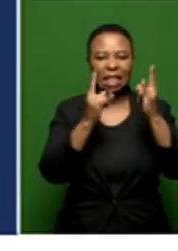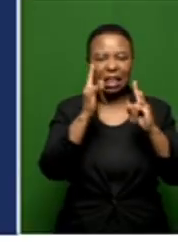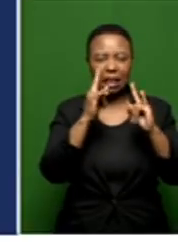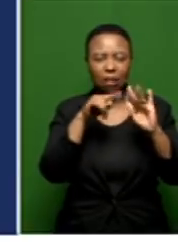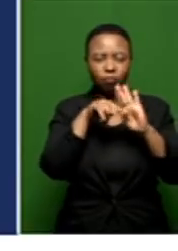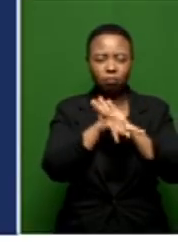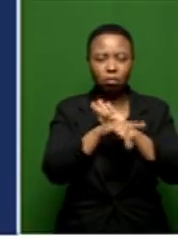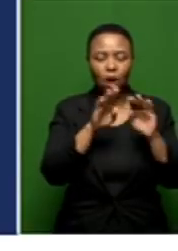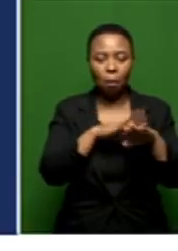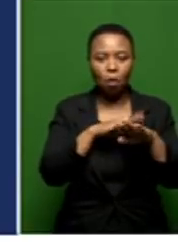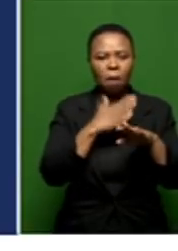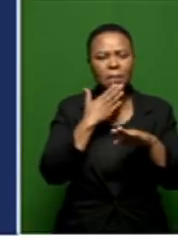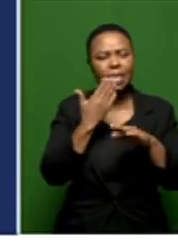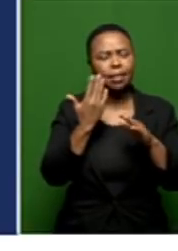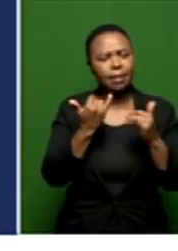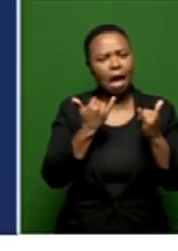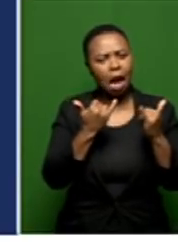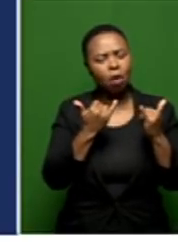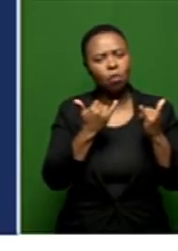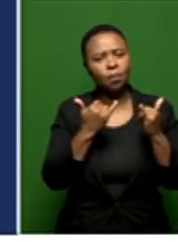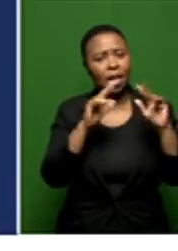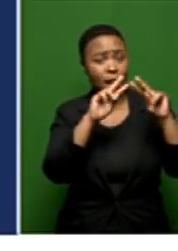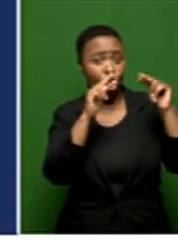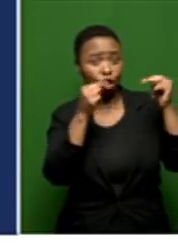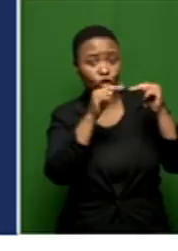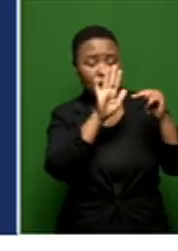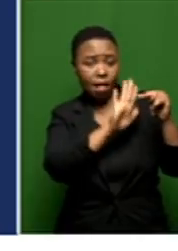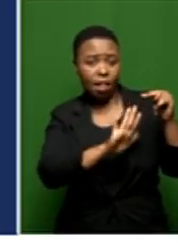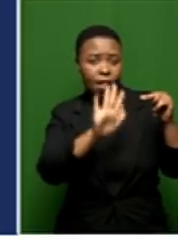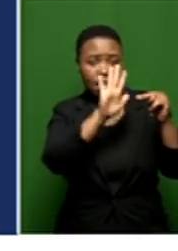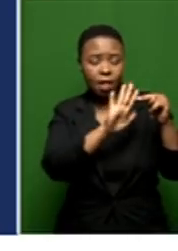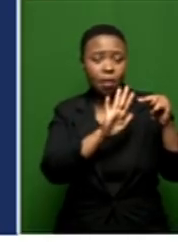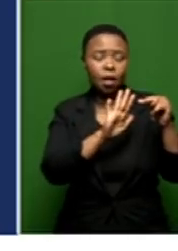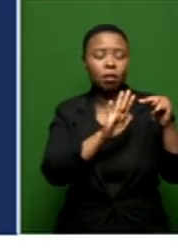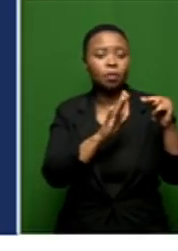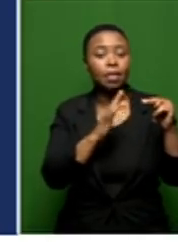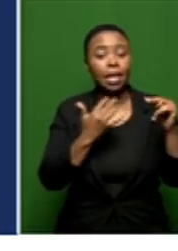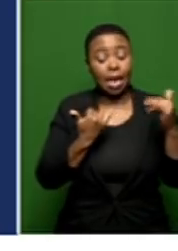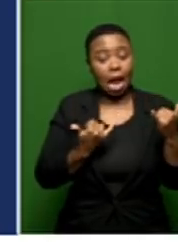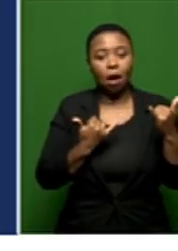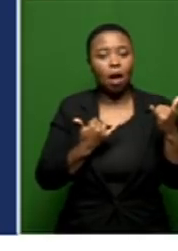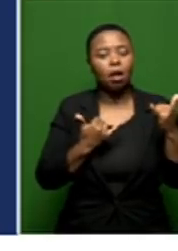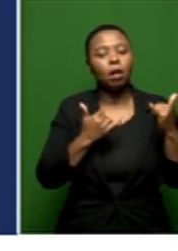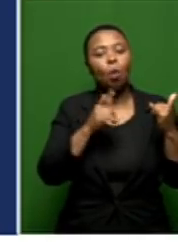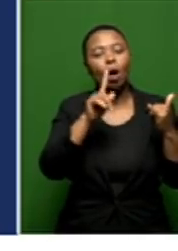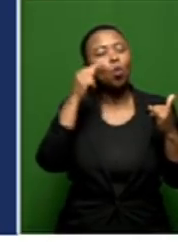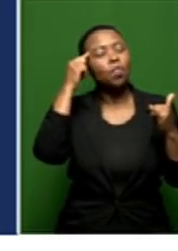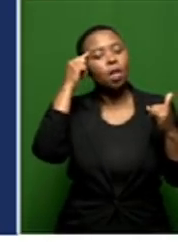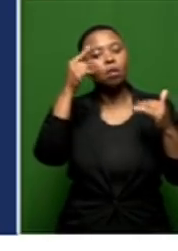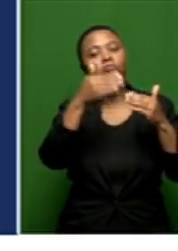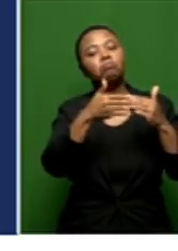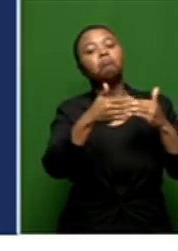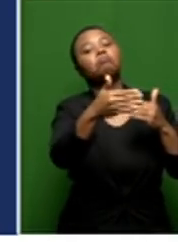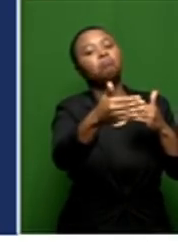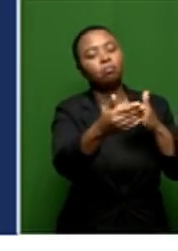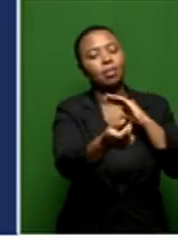an idea of what we're looking at nationally in terms of not where we are right now, but how you see the finishing line of this